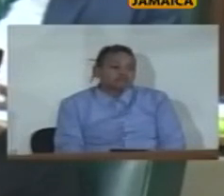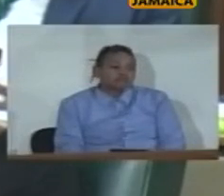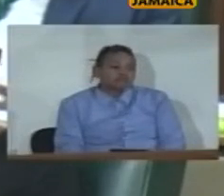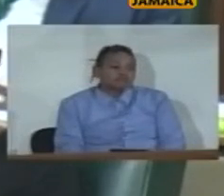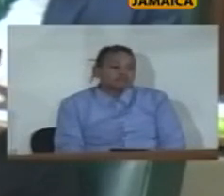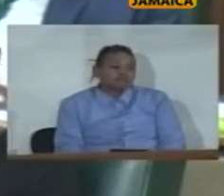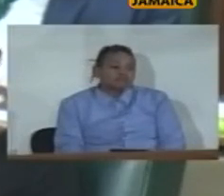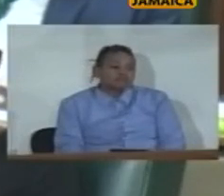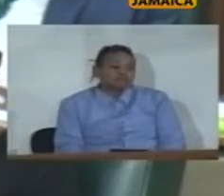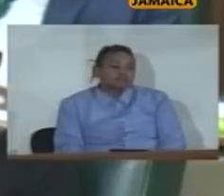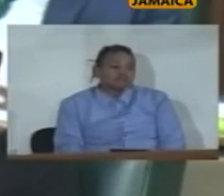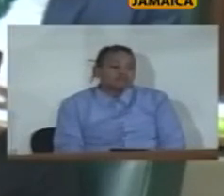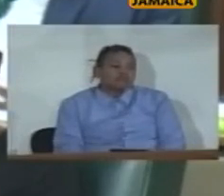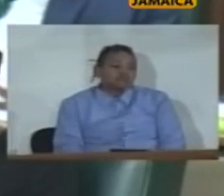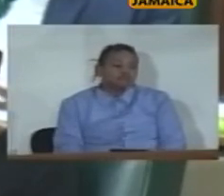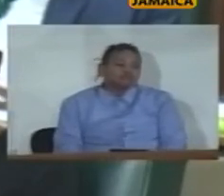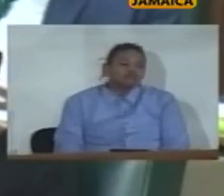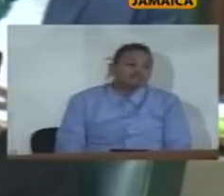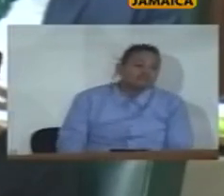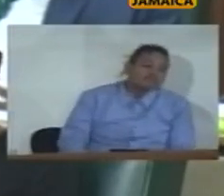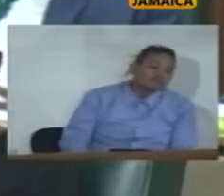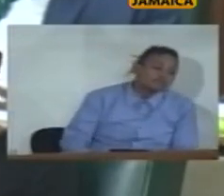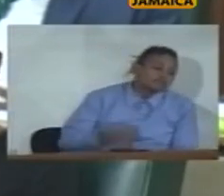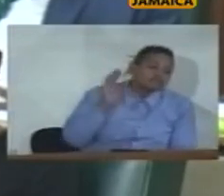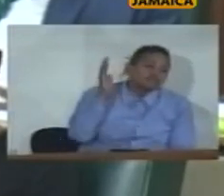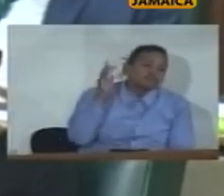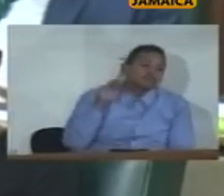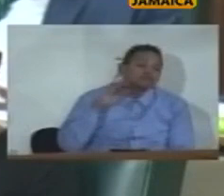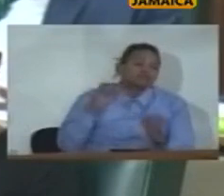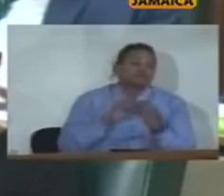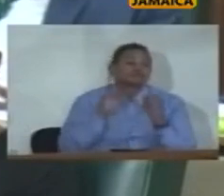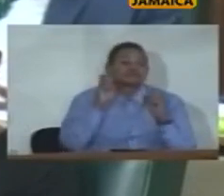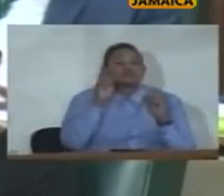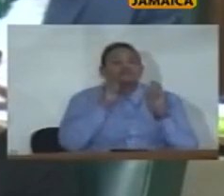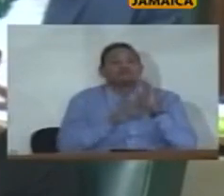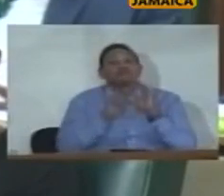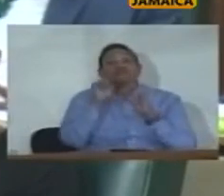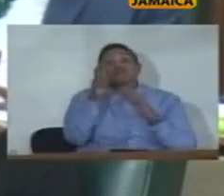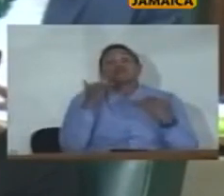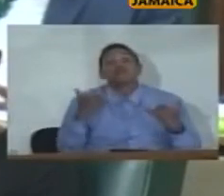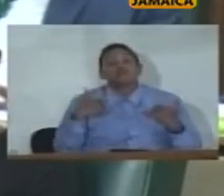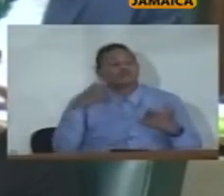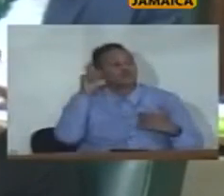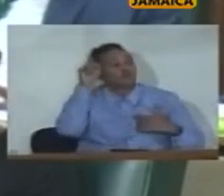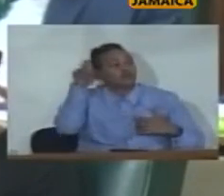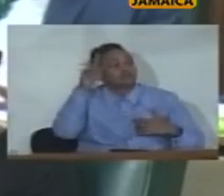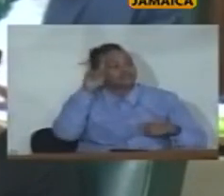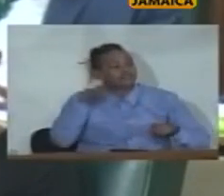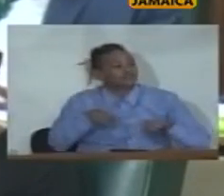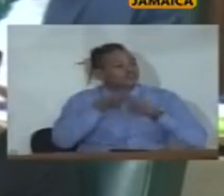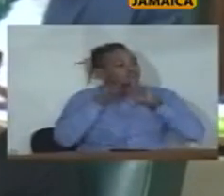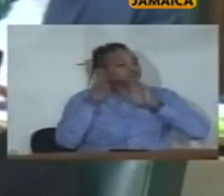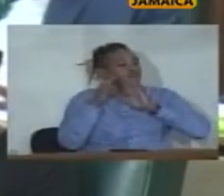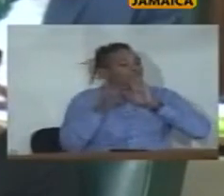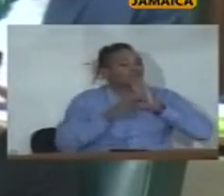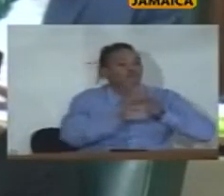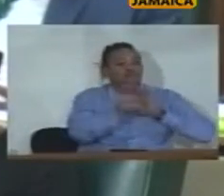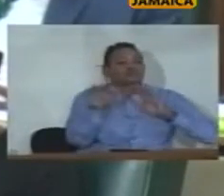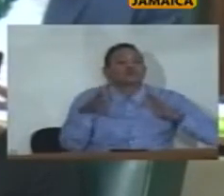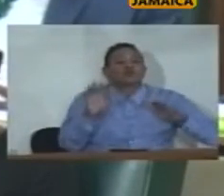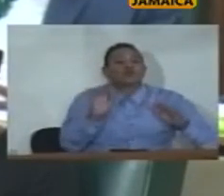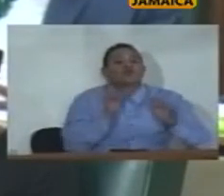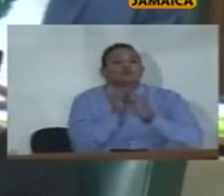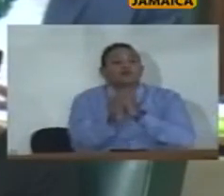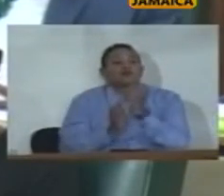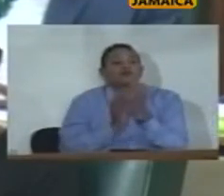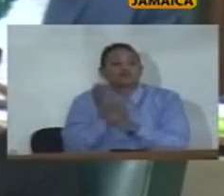Mr. Speaker, I further beg to give notice at a later date, at a later stage, that I will move for the suspension of